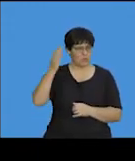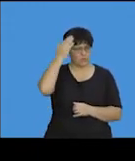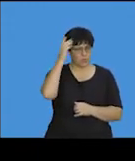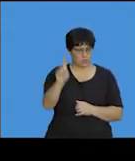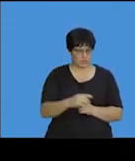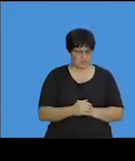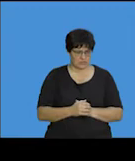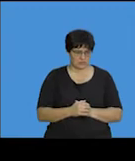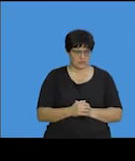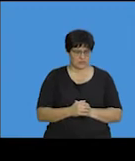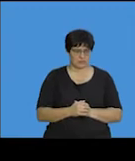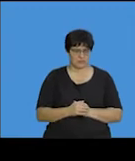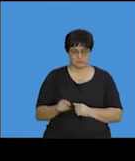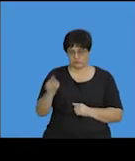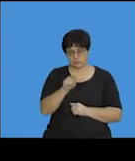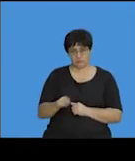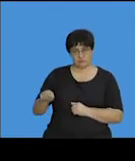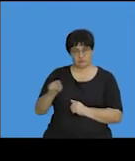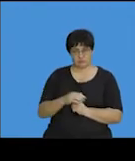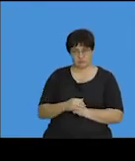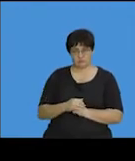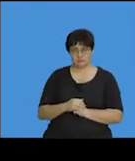I know that this little section here